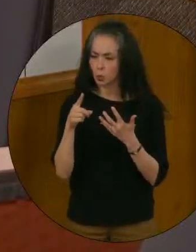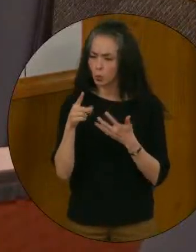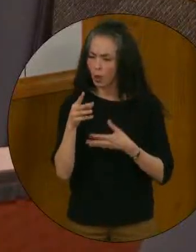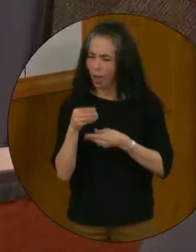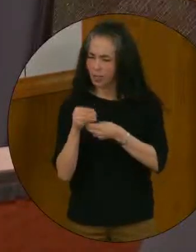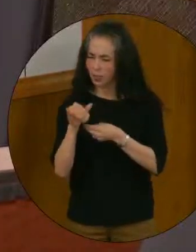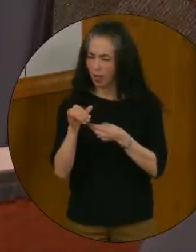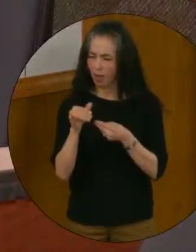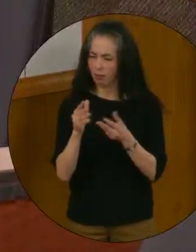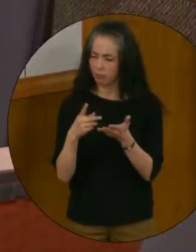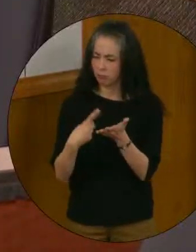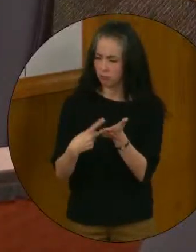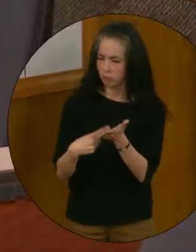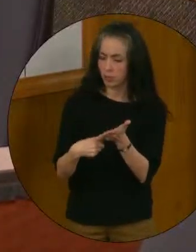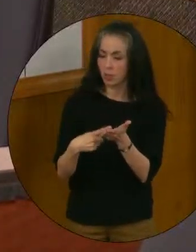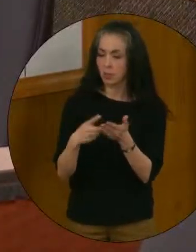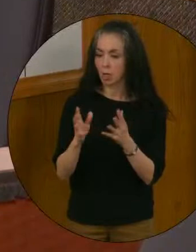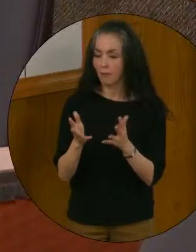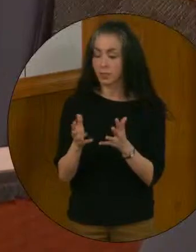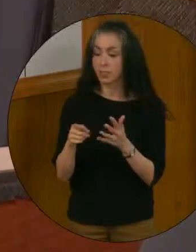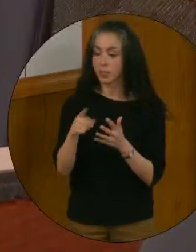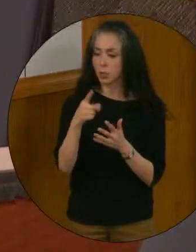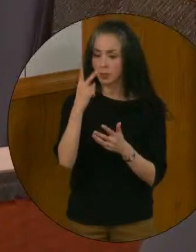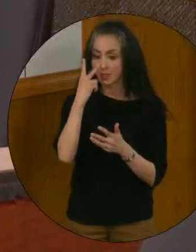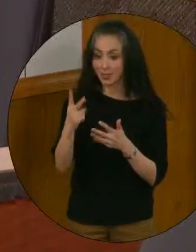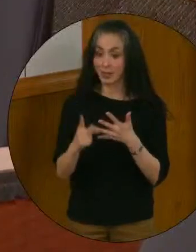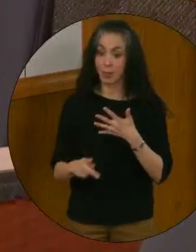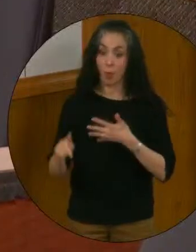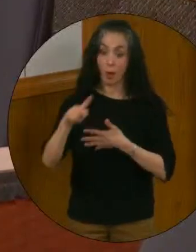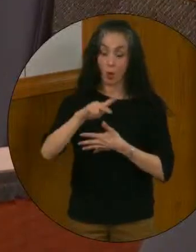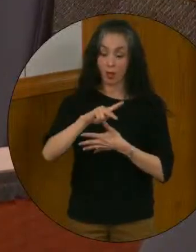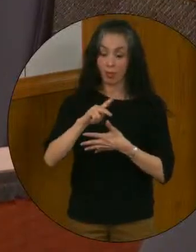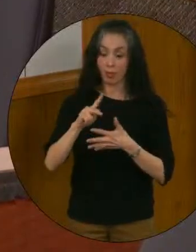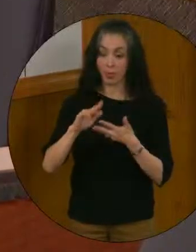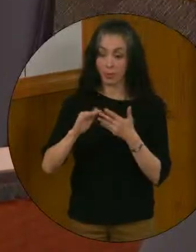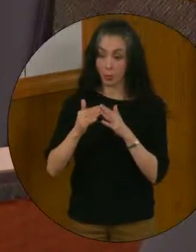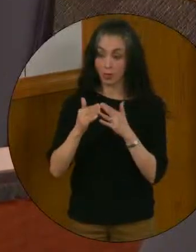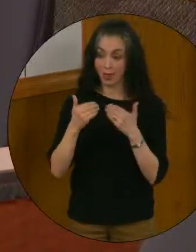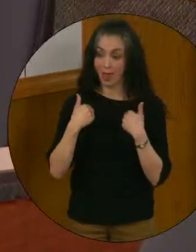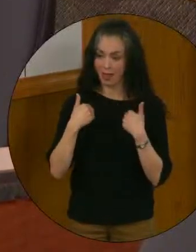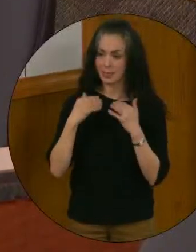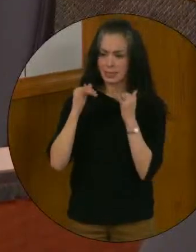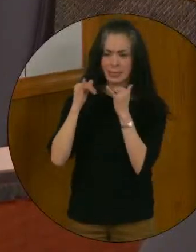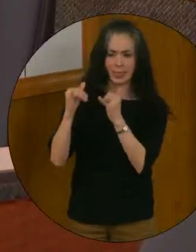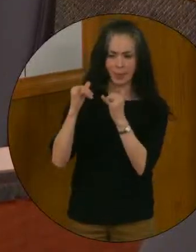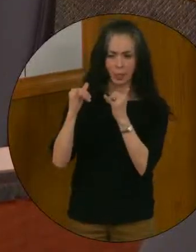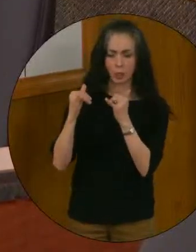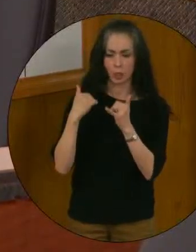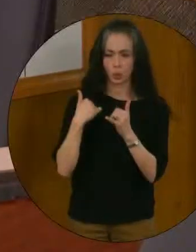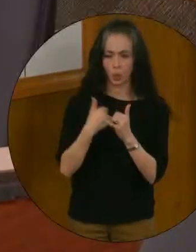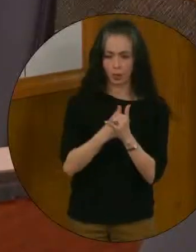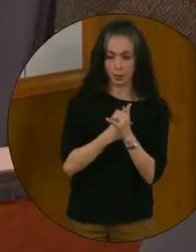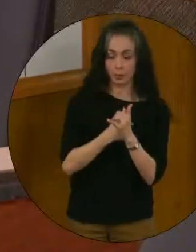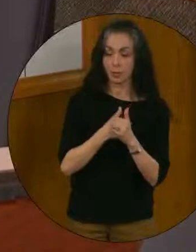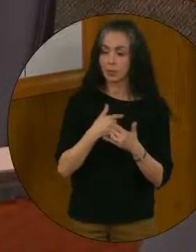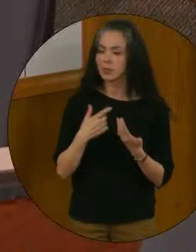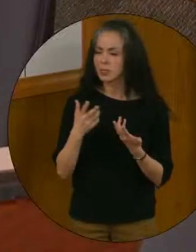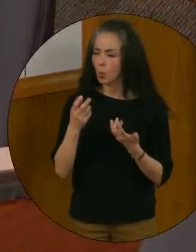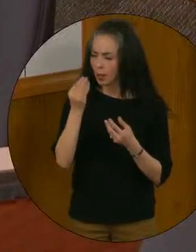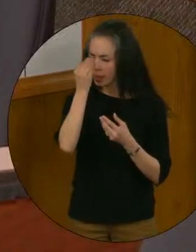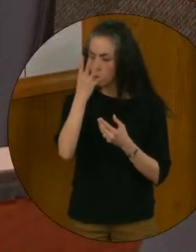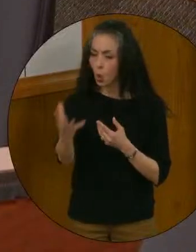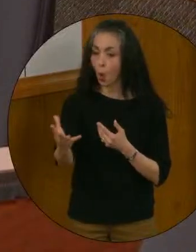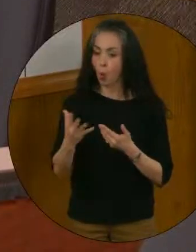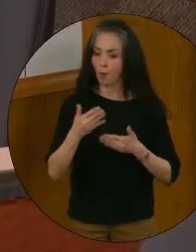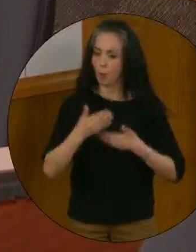think when you see the priorities that the community has are very similar to where we are. Just want to let you know where we are in the process. As